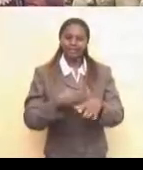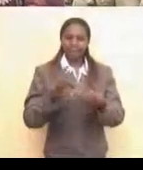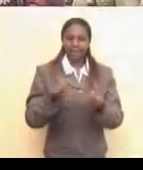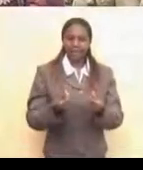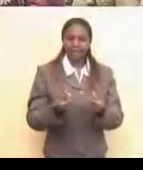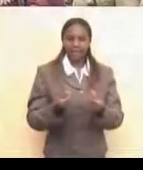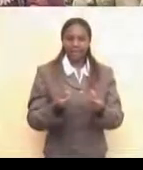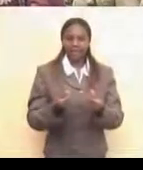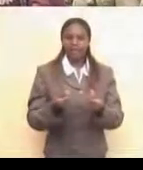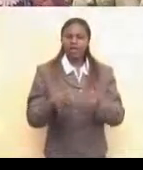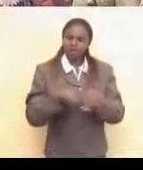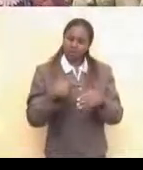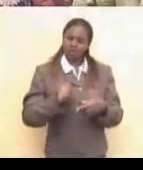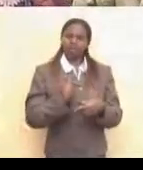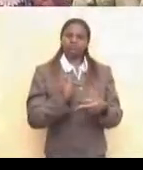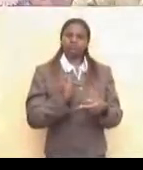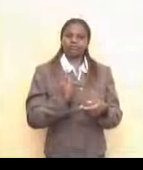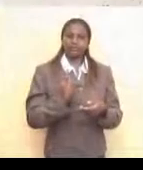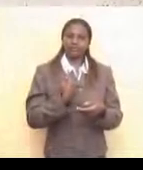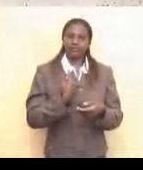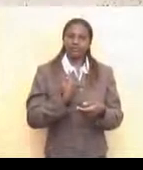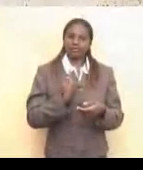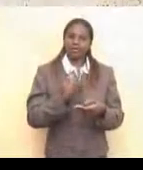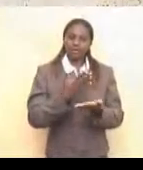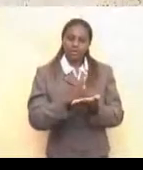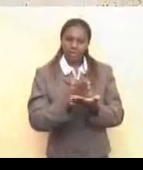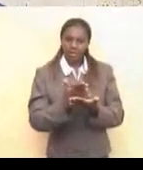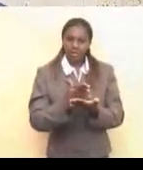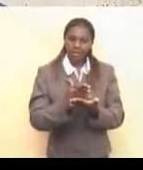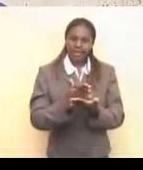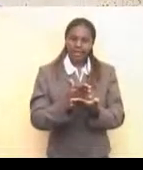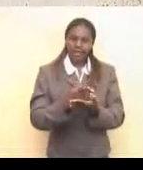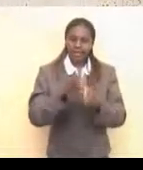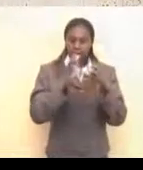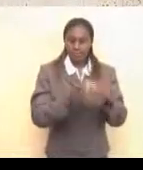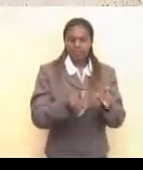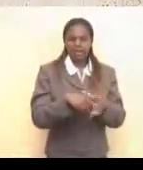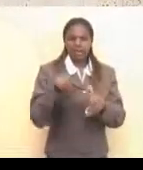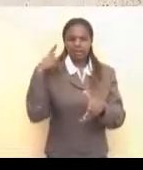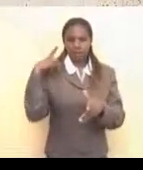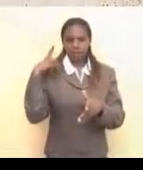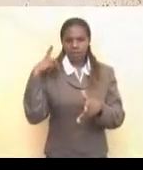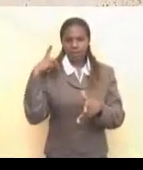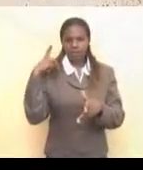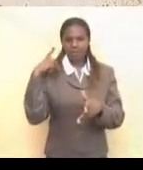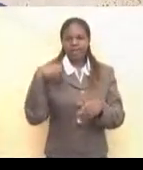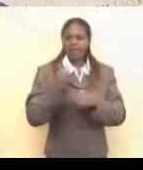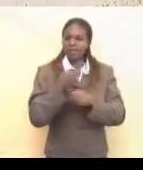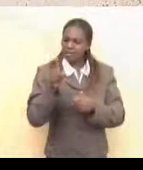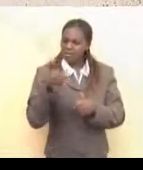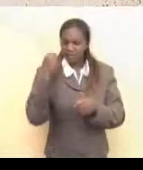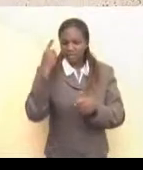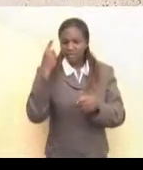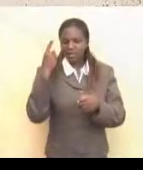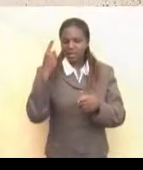money, even yourself. Between the community and the law, I make them understand,